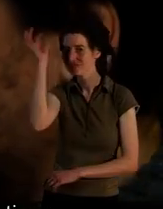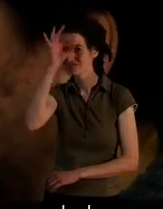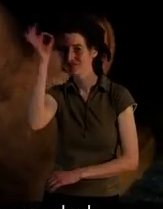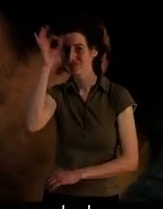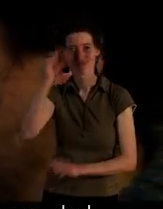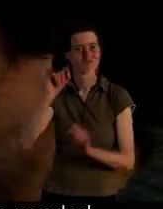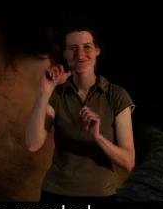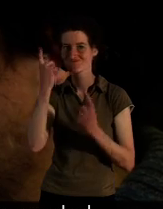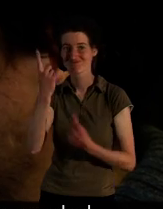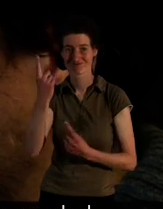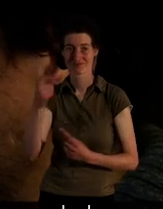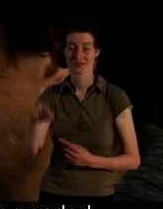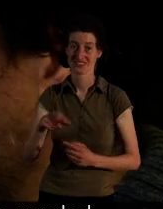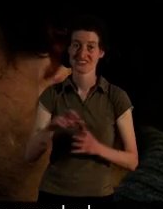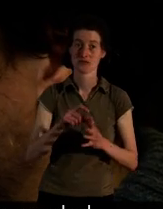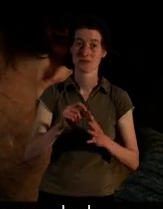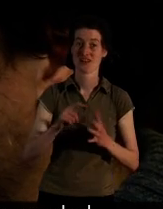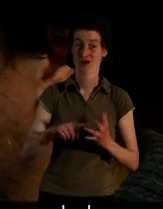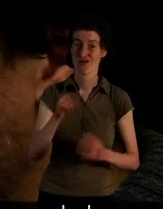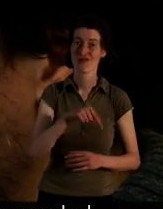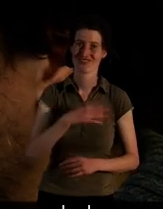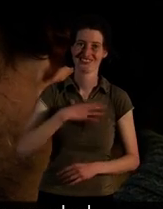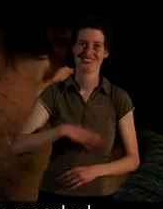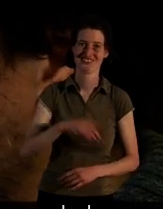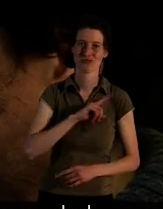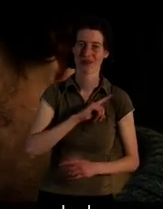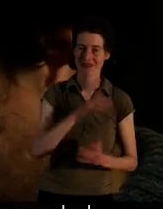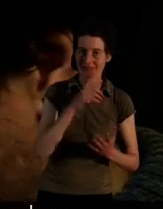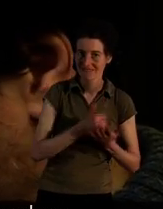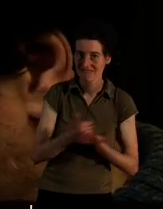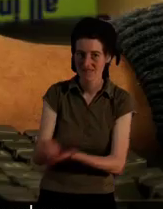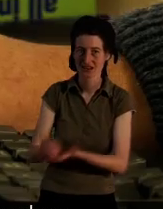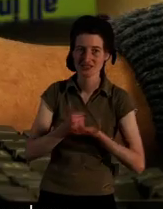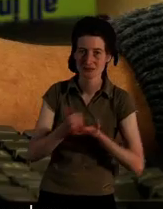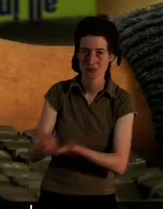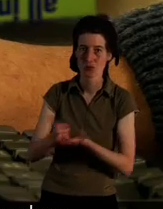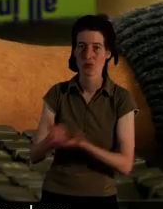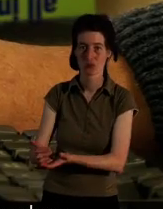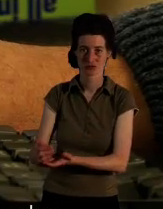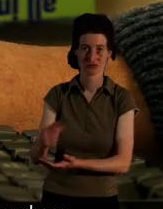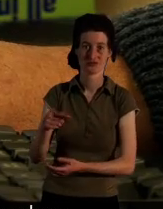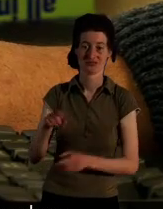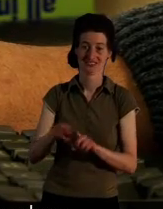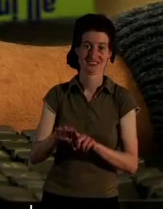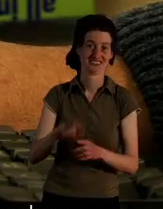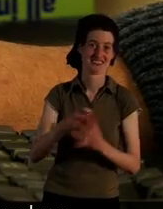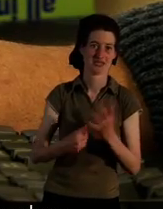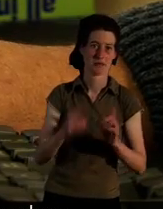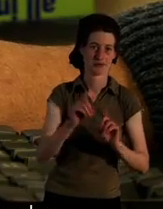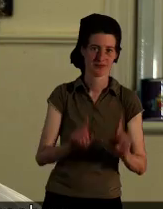and this is where disabled people's organisations are needed, because who better to be able to advise and support than disabled people themselves.